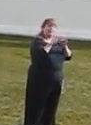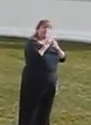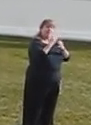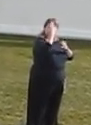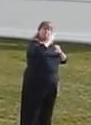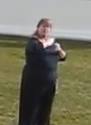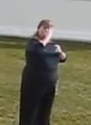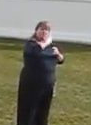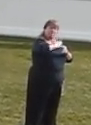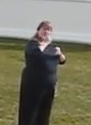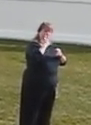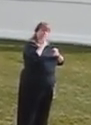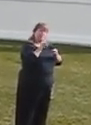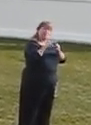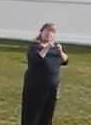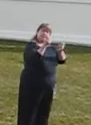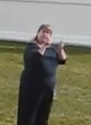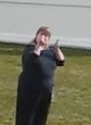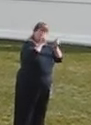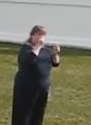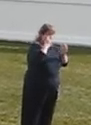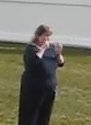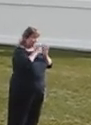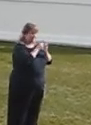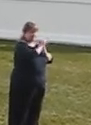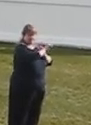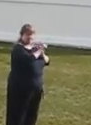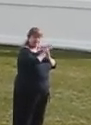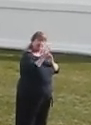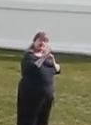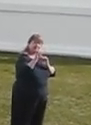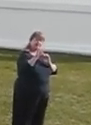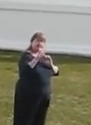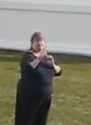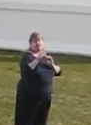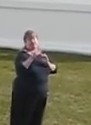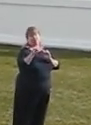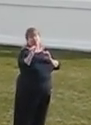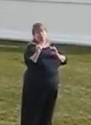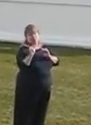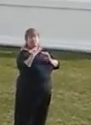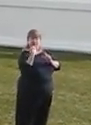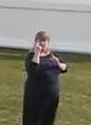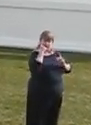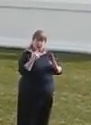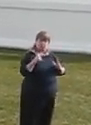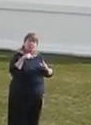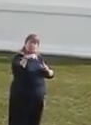for a brief ceremony recognizing him as the 71st Governor of the Commonwealth.